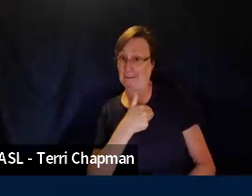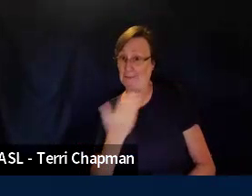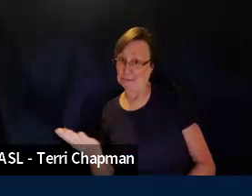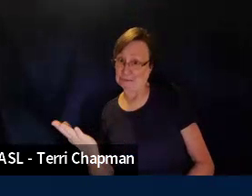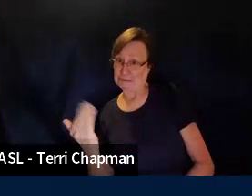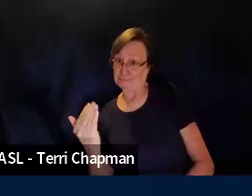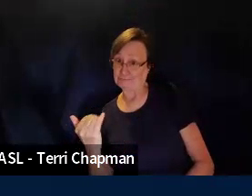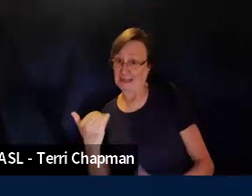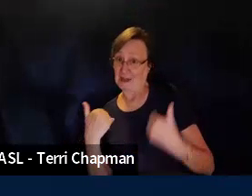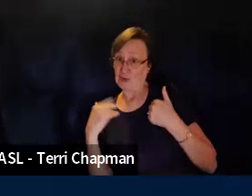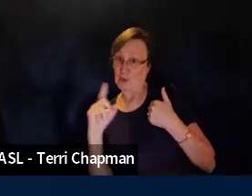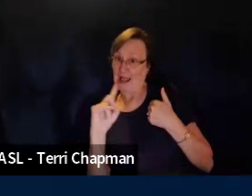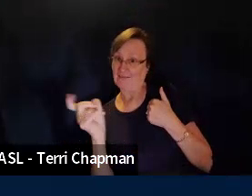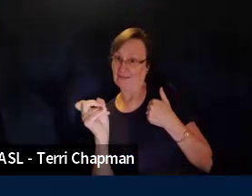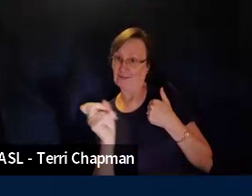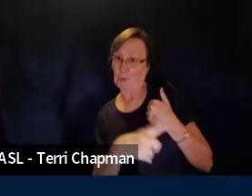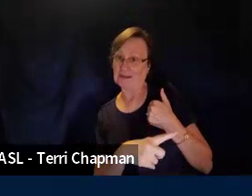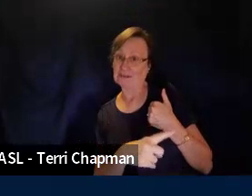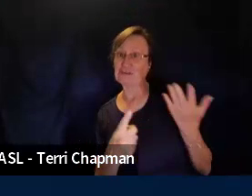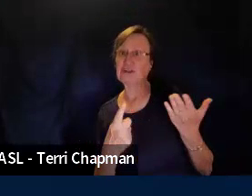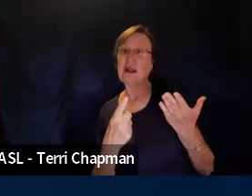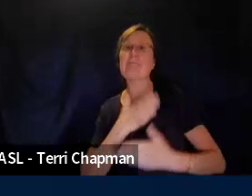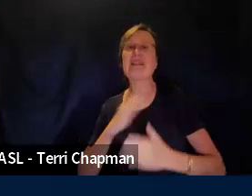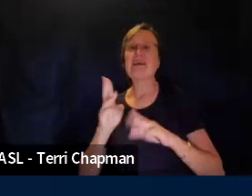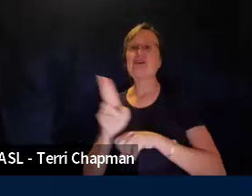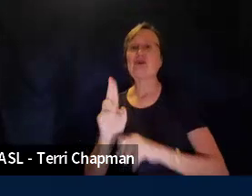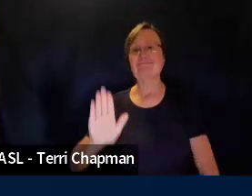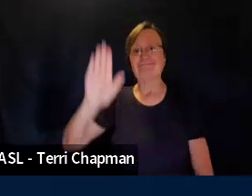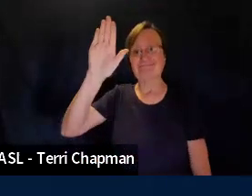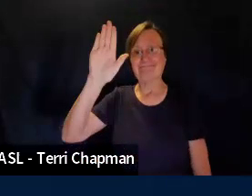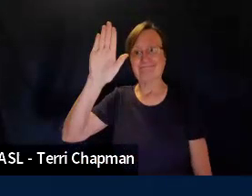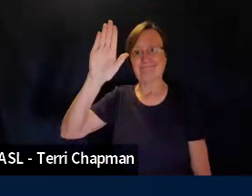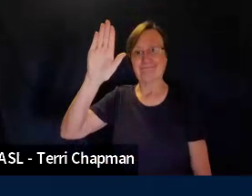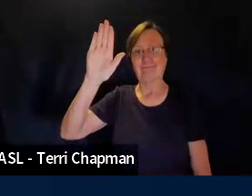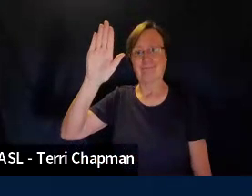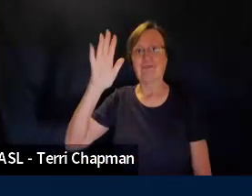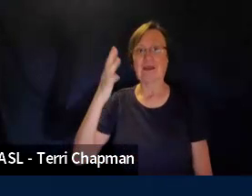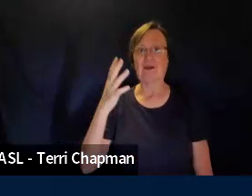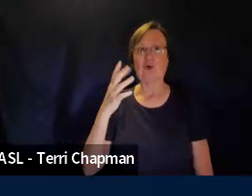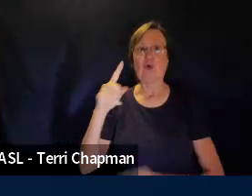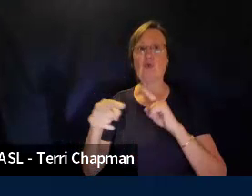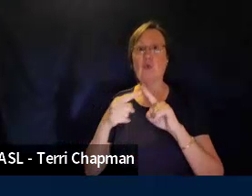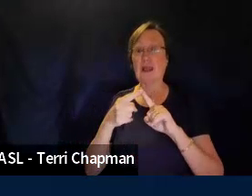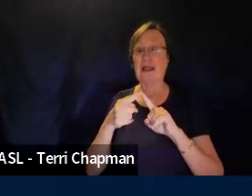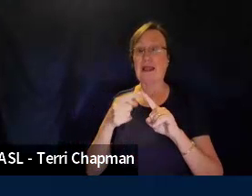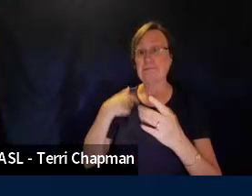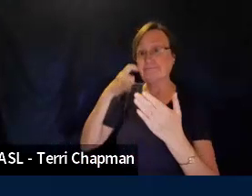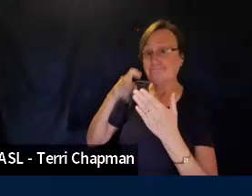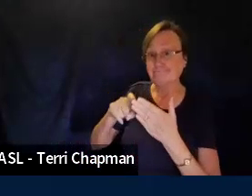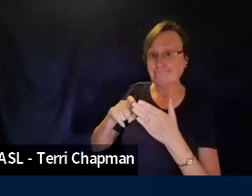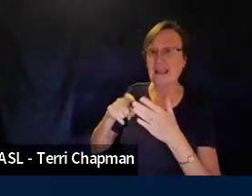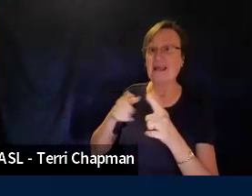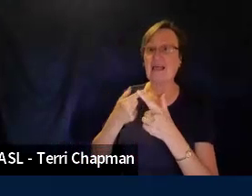any questions, please raise your hand. And when called on, please unmute